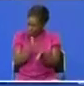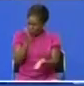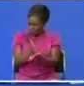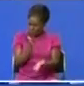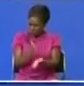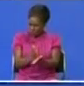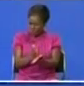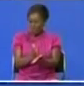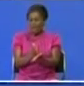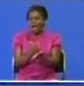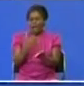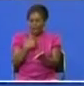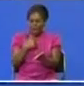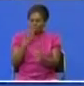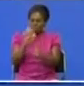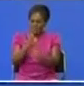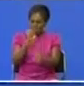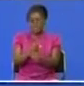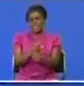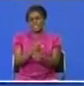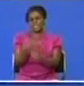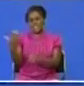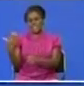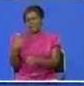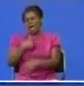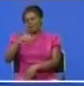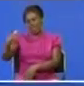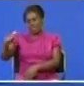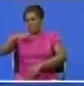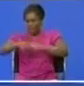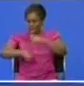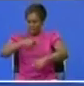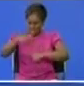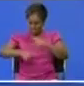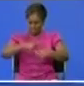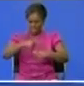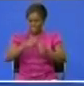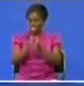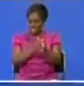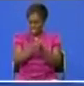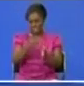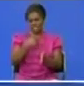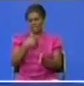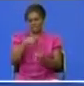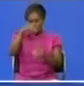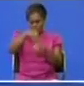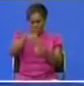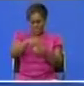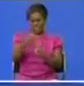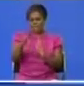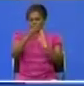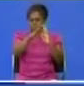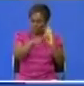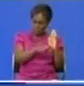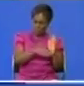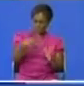And we have more than just beach and safari. We have other activities, other adventures. We did very successful programs